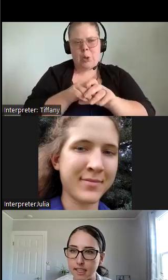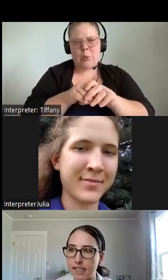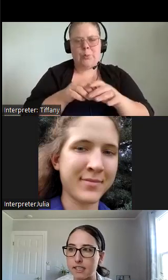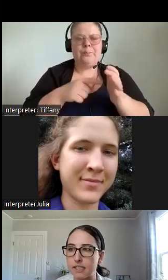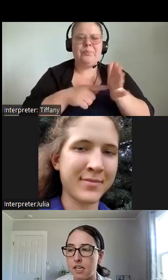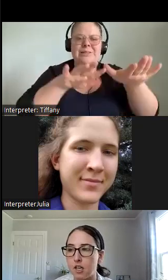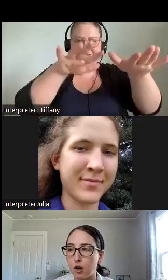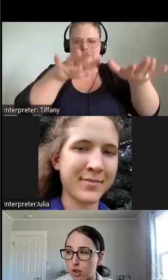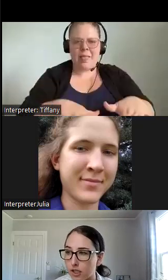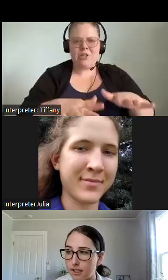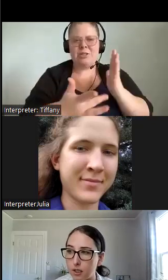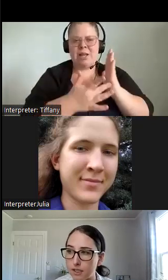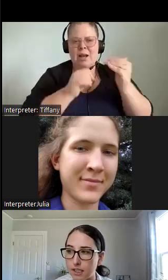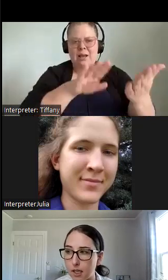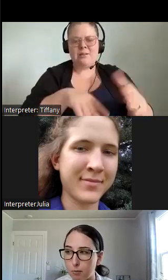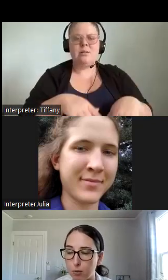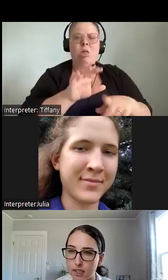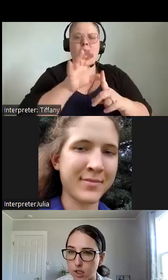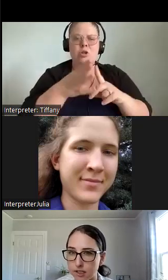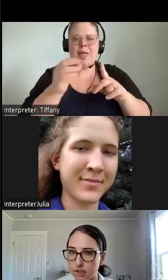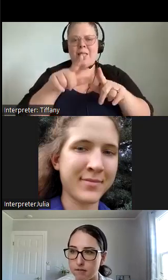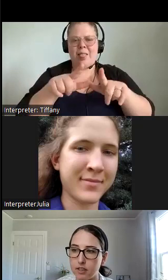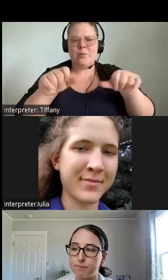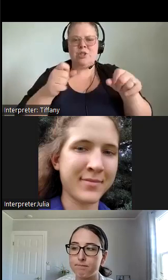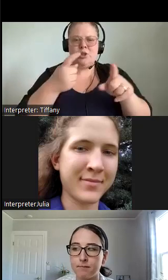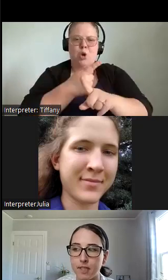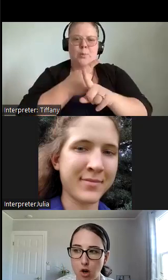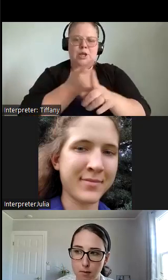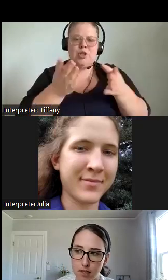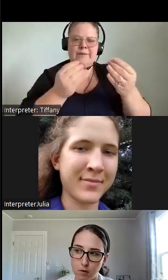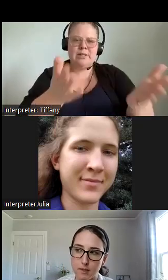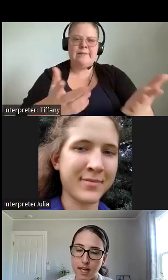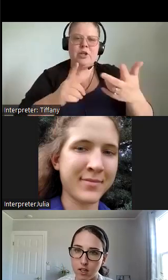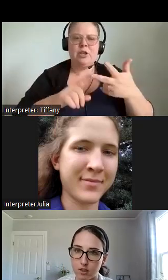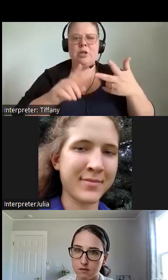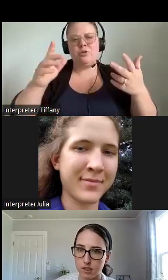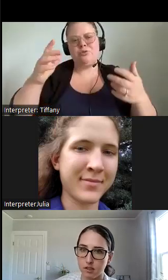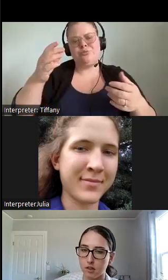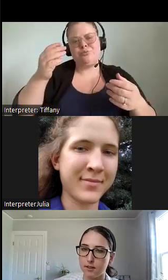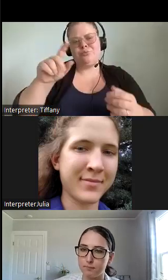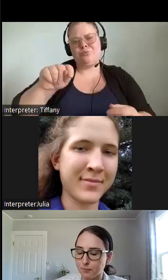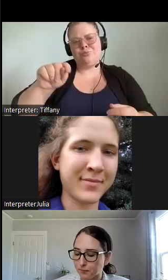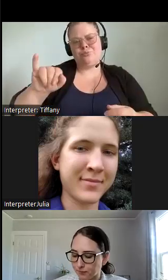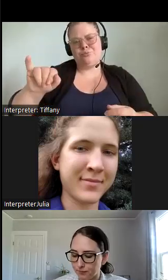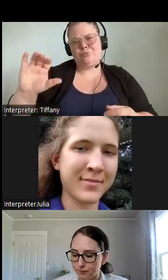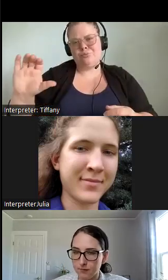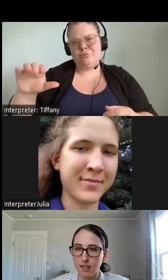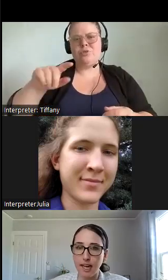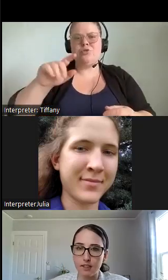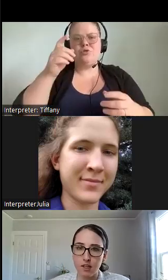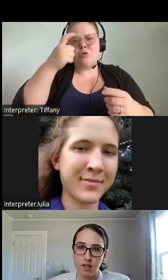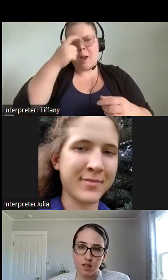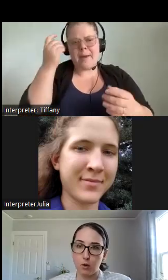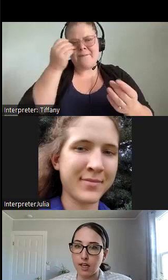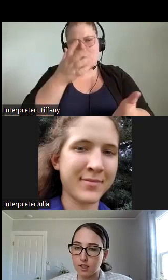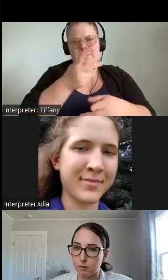de-escalation techniques, culturally and linguistically appropriate service delivery, and trauma-informed care and service delivery.